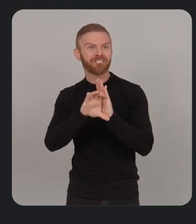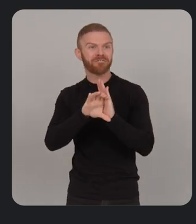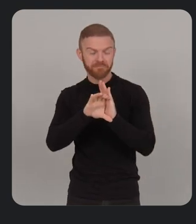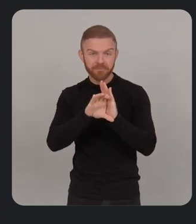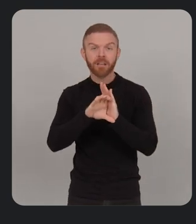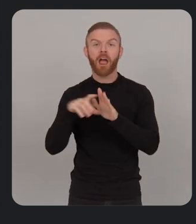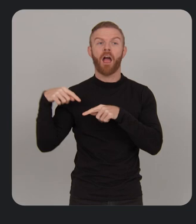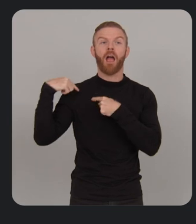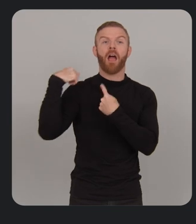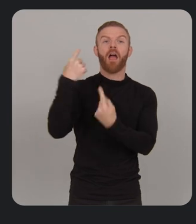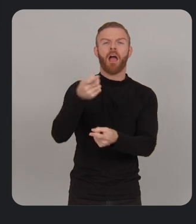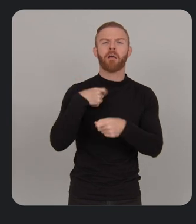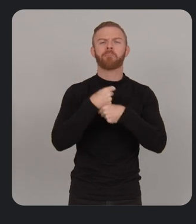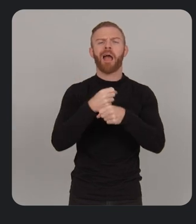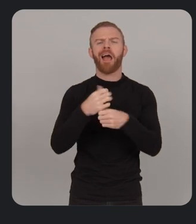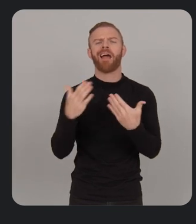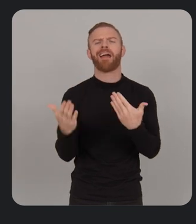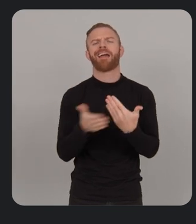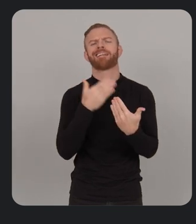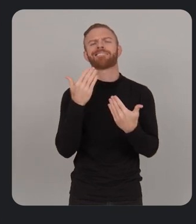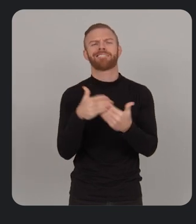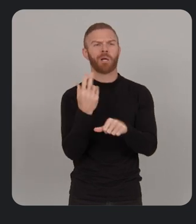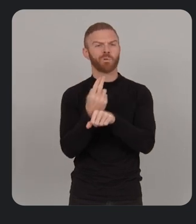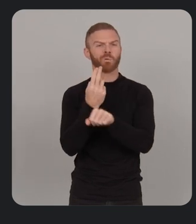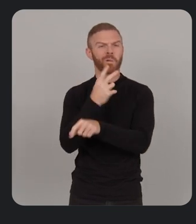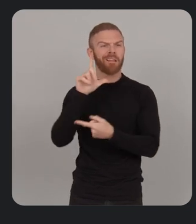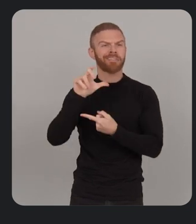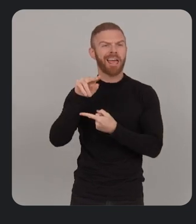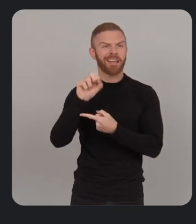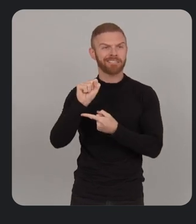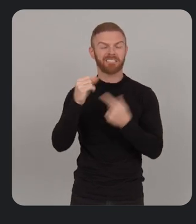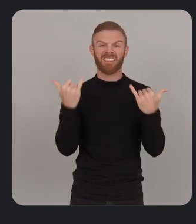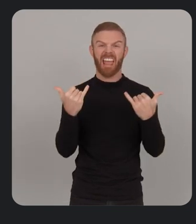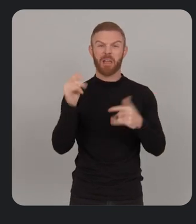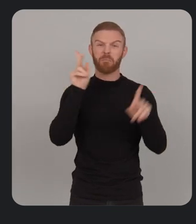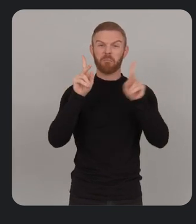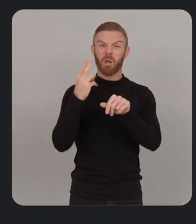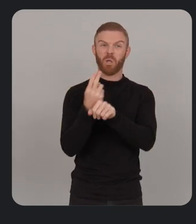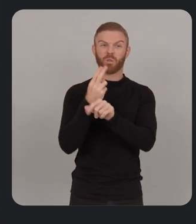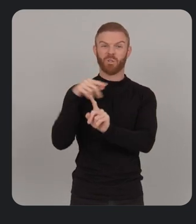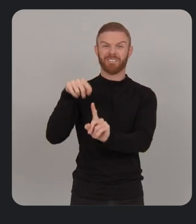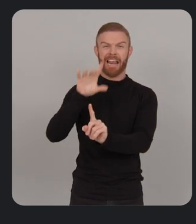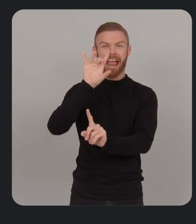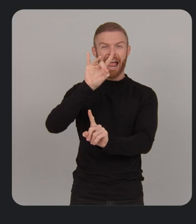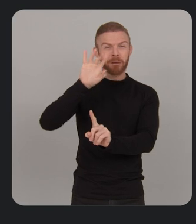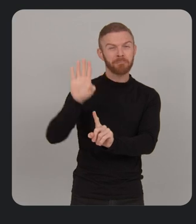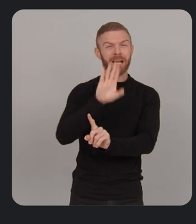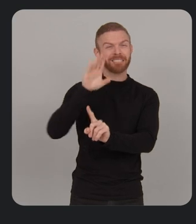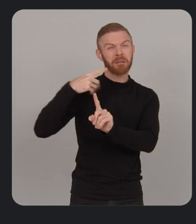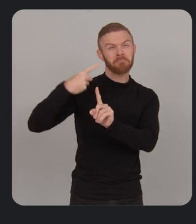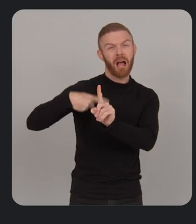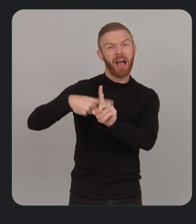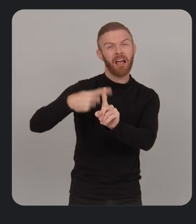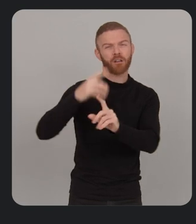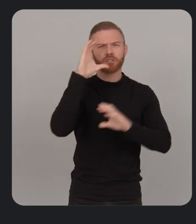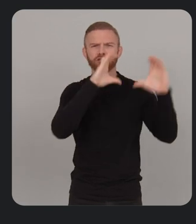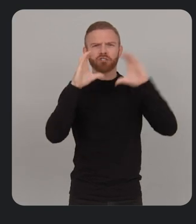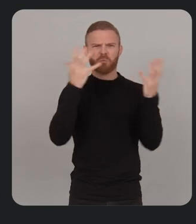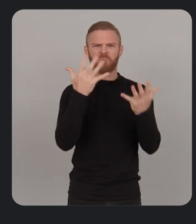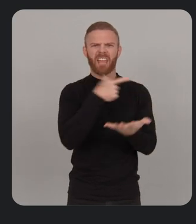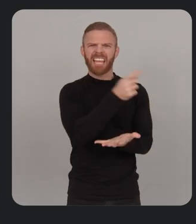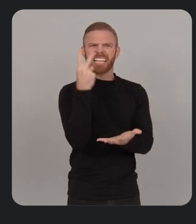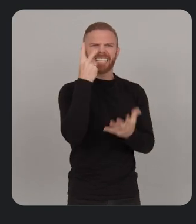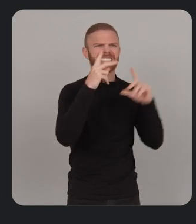Since then, we made it easier to access Lens, and people now use it 8 billion times a month to search what they see.